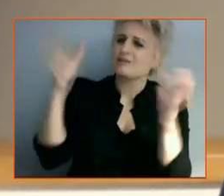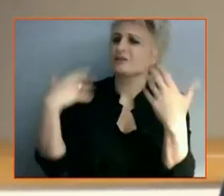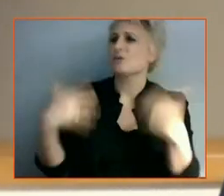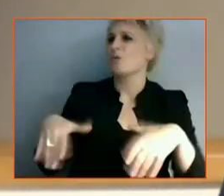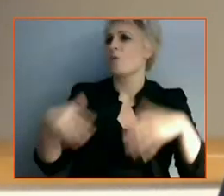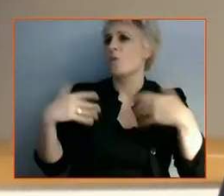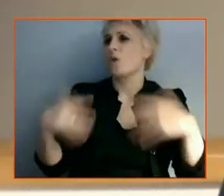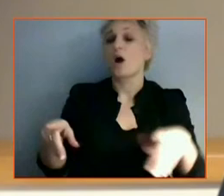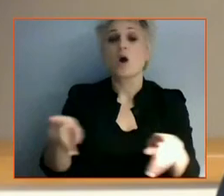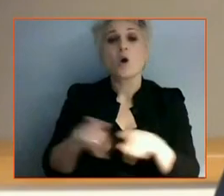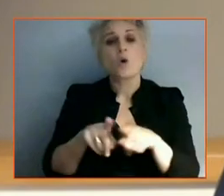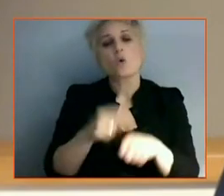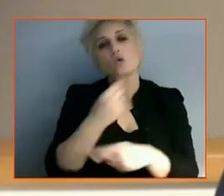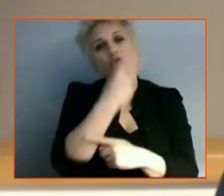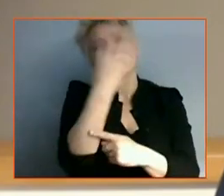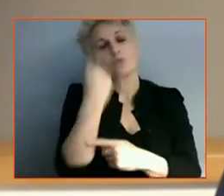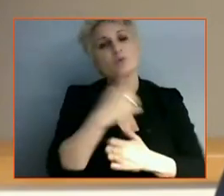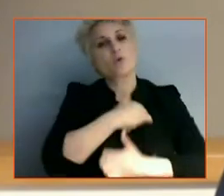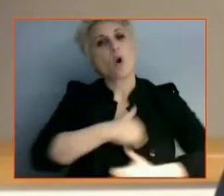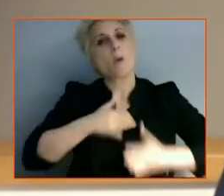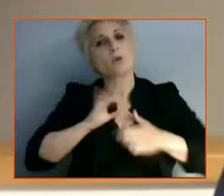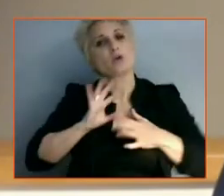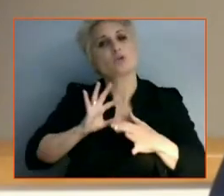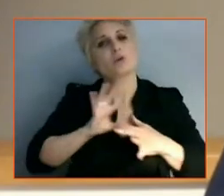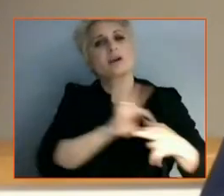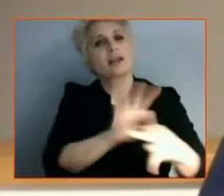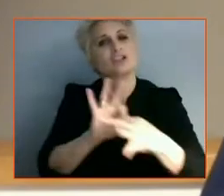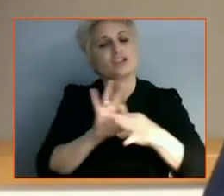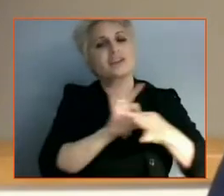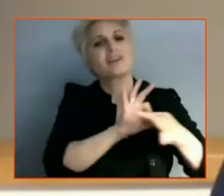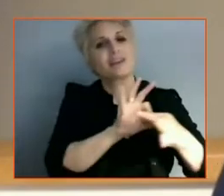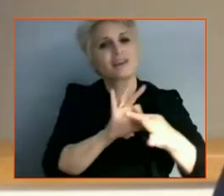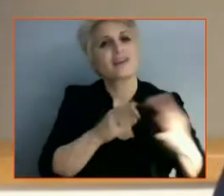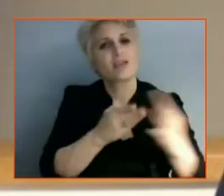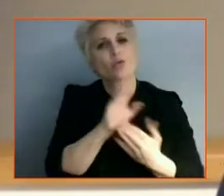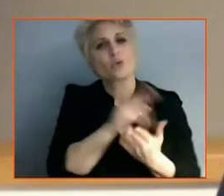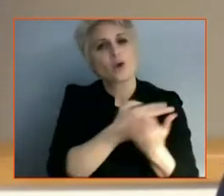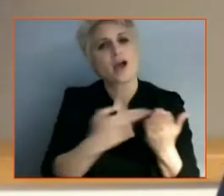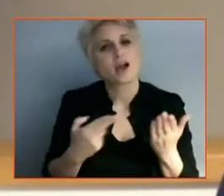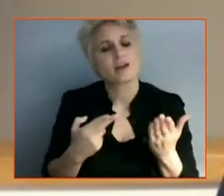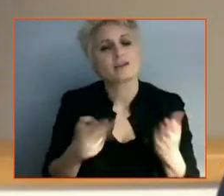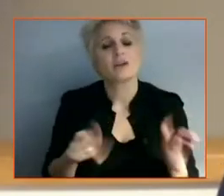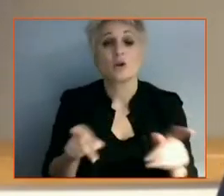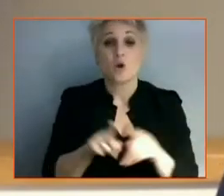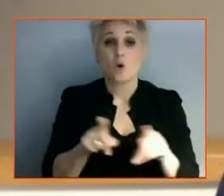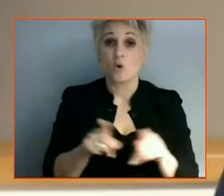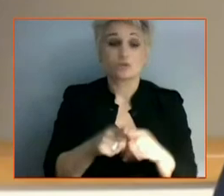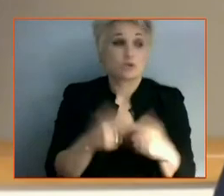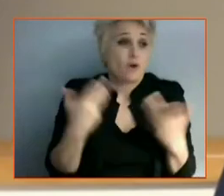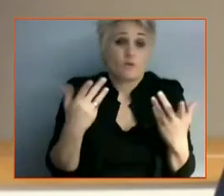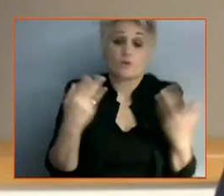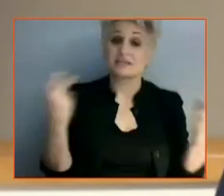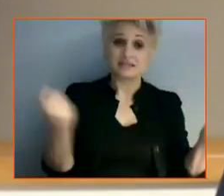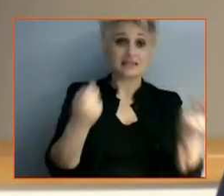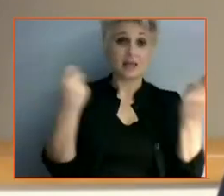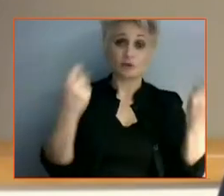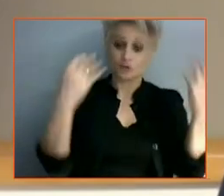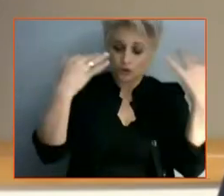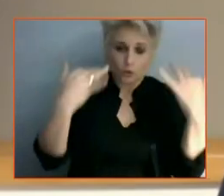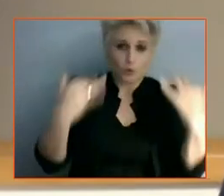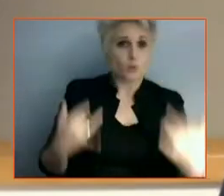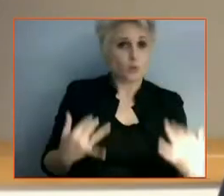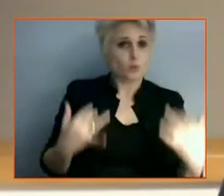opportunity for people to connect. And there is, you know, the aspect of celebration of who we are, and